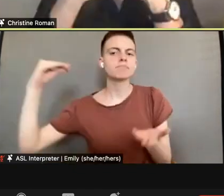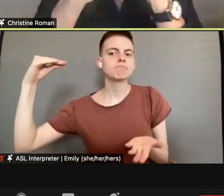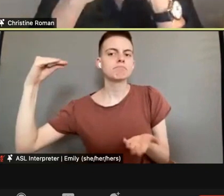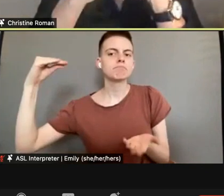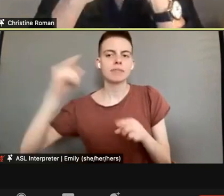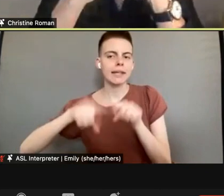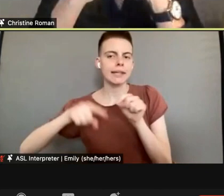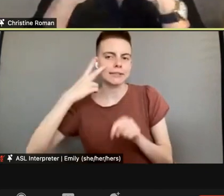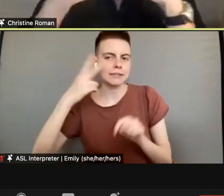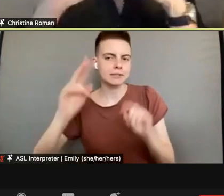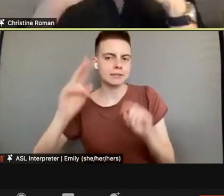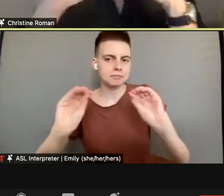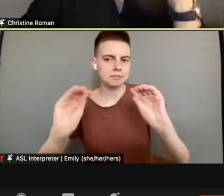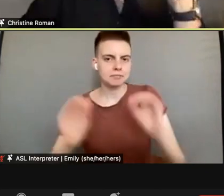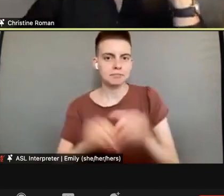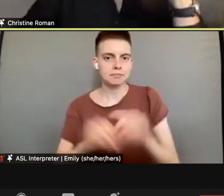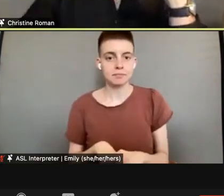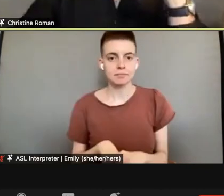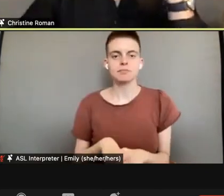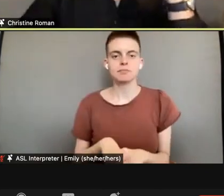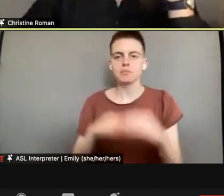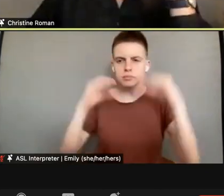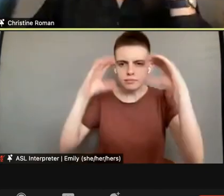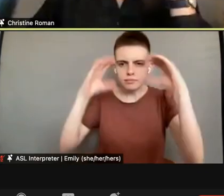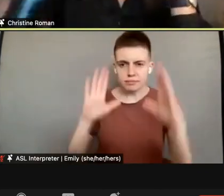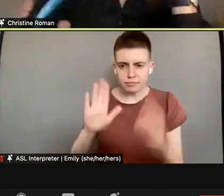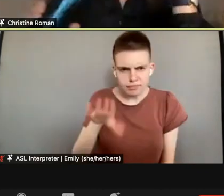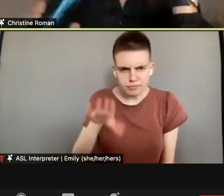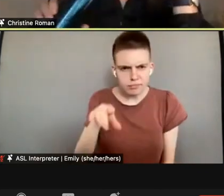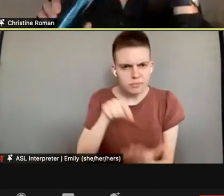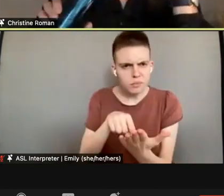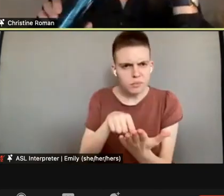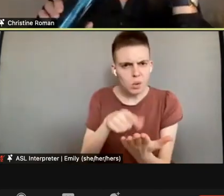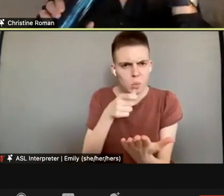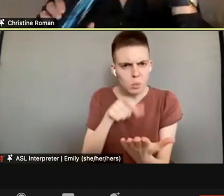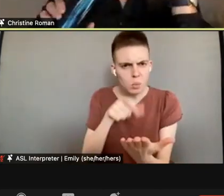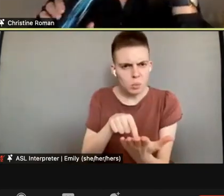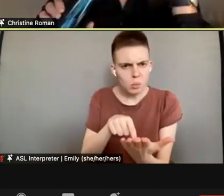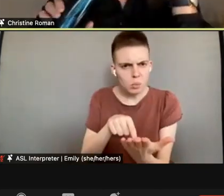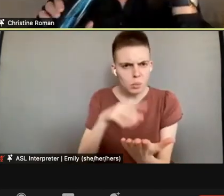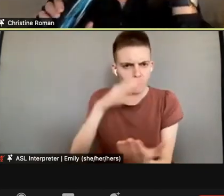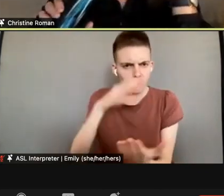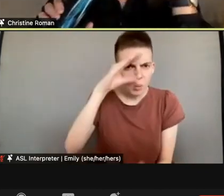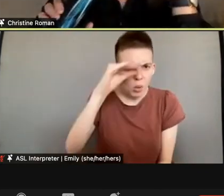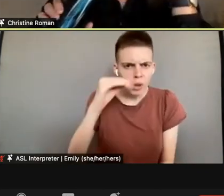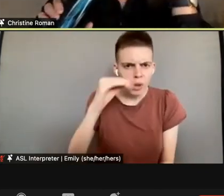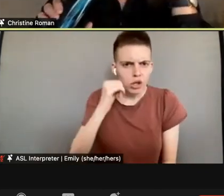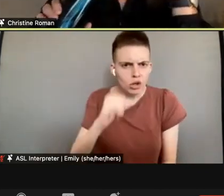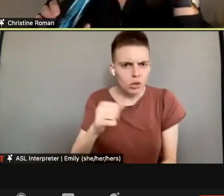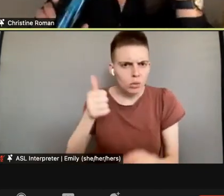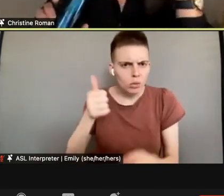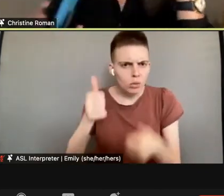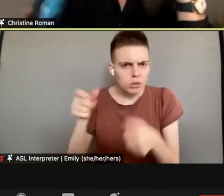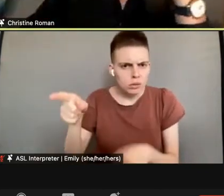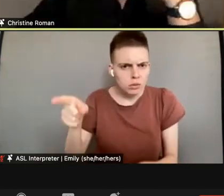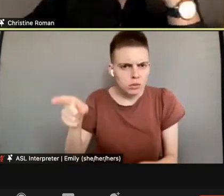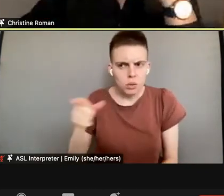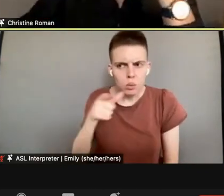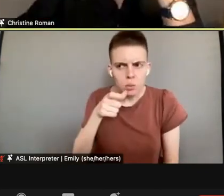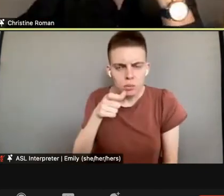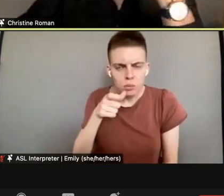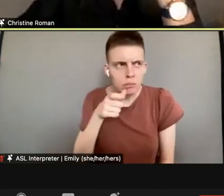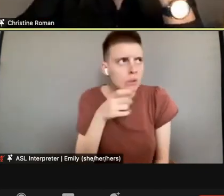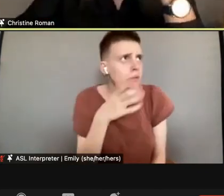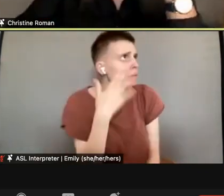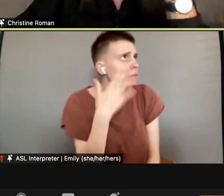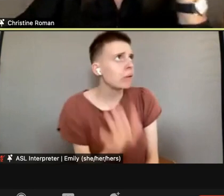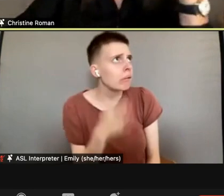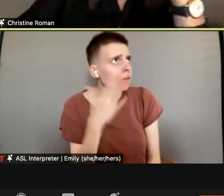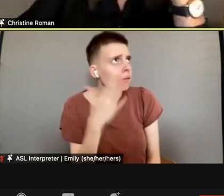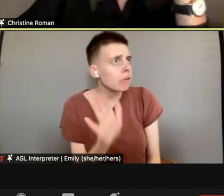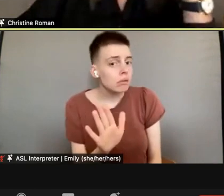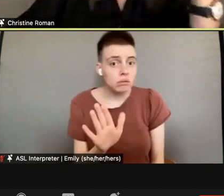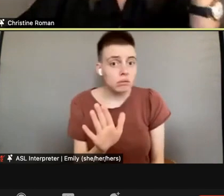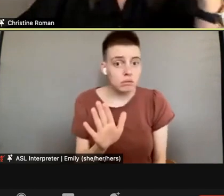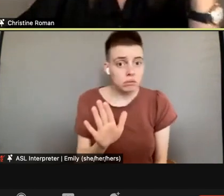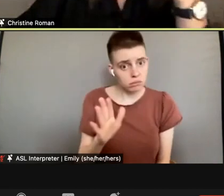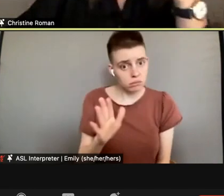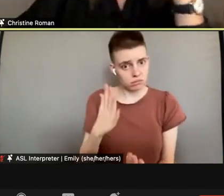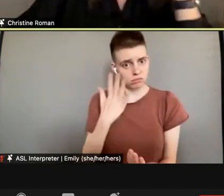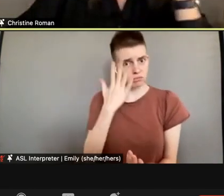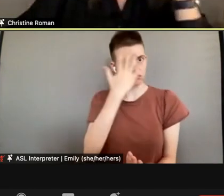It does. He or she does? Is it a boy or a girl? A girl? Who is it? I don't know. Well, if she looks